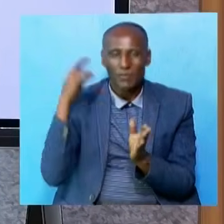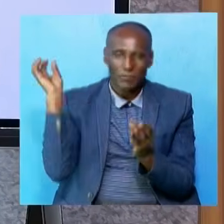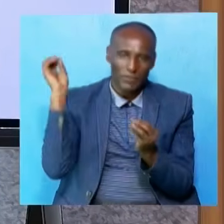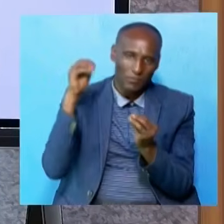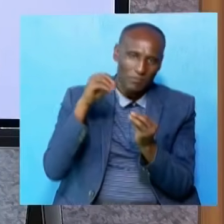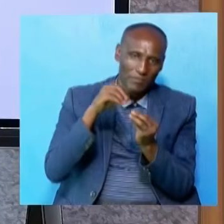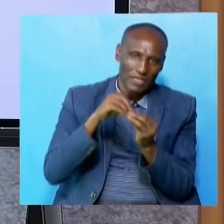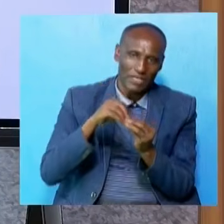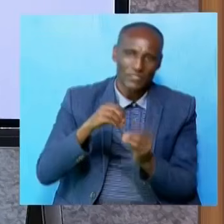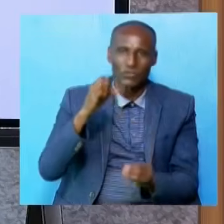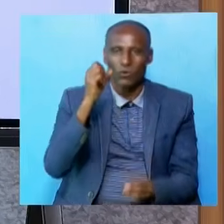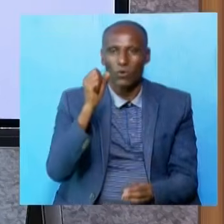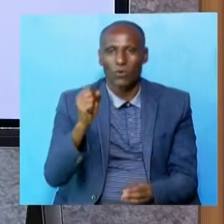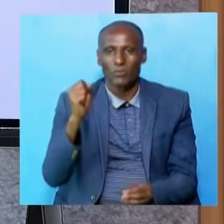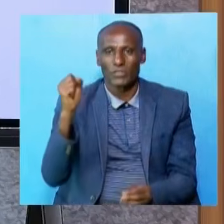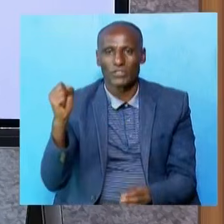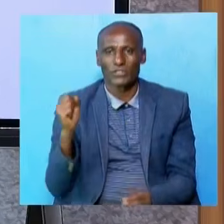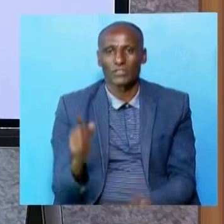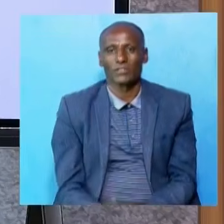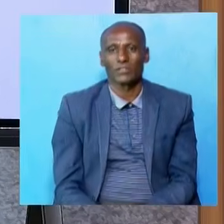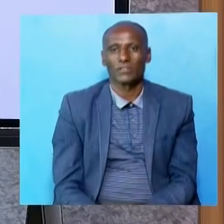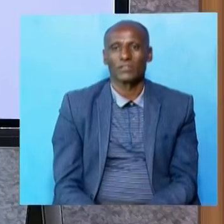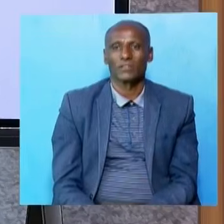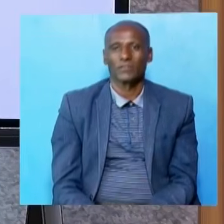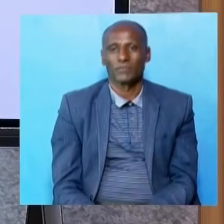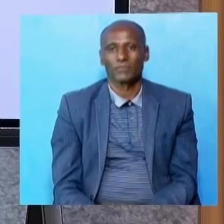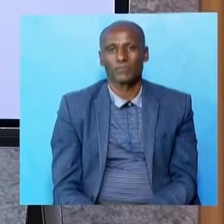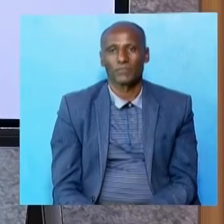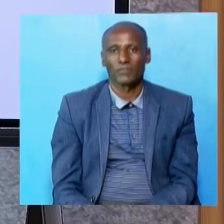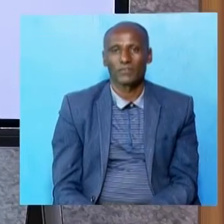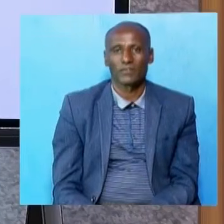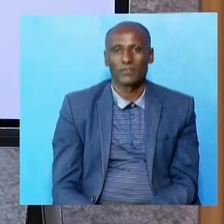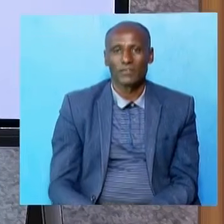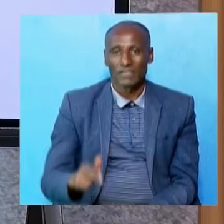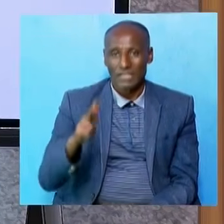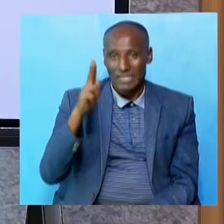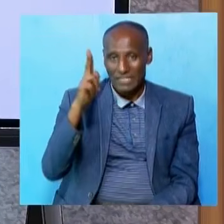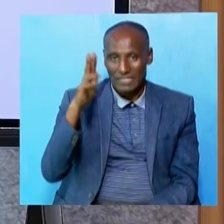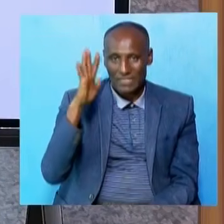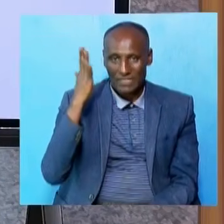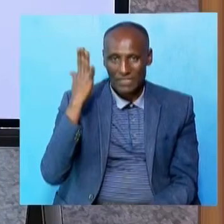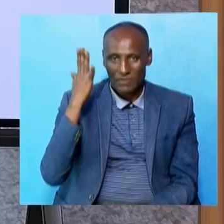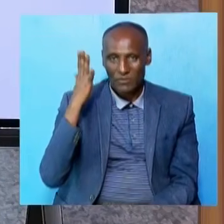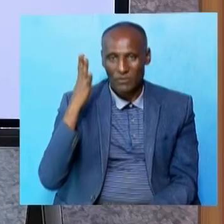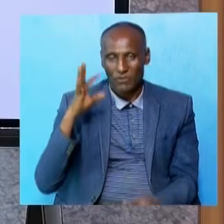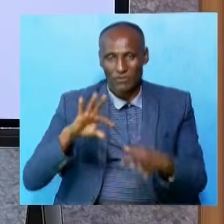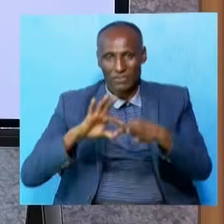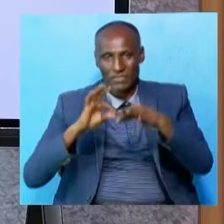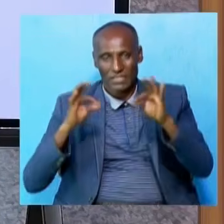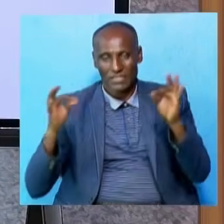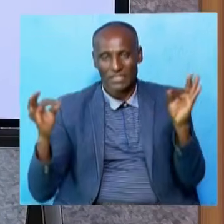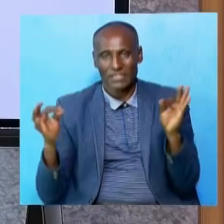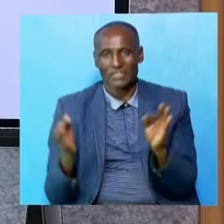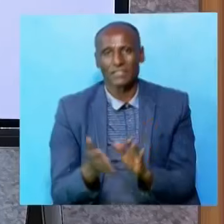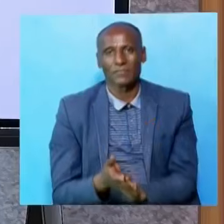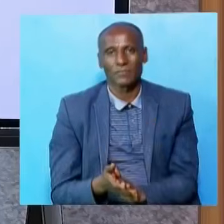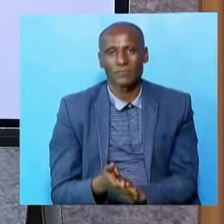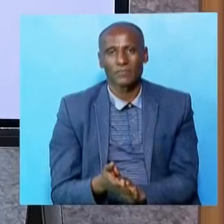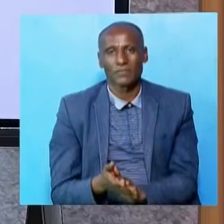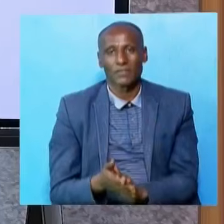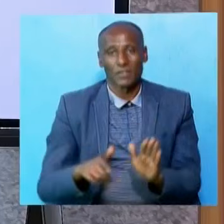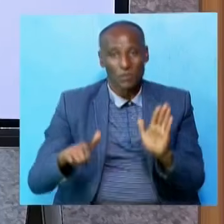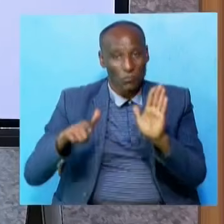complement. And the other thing that we have seen is the three types of sentences, yes? We have seen it in a